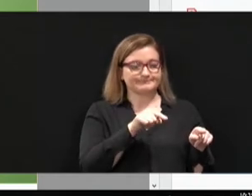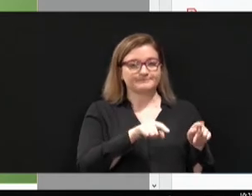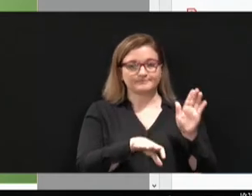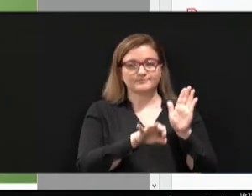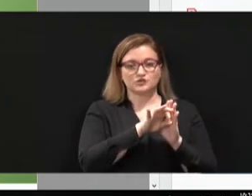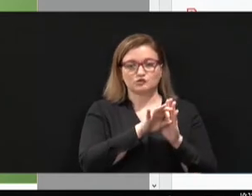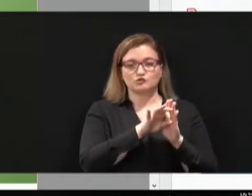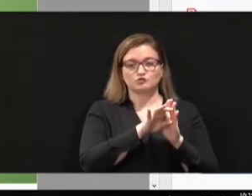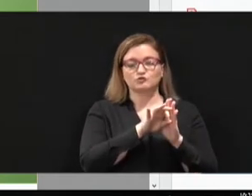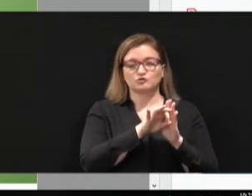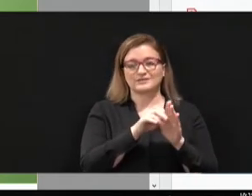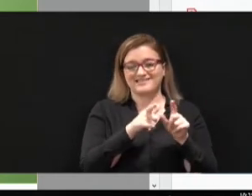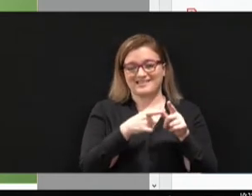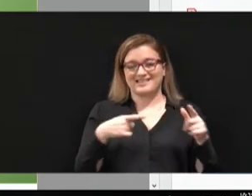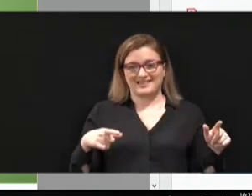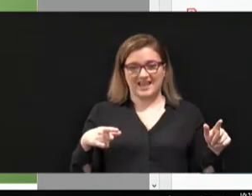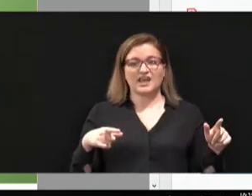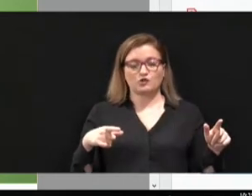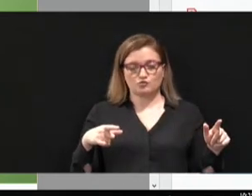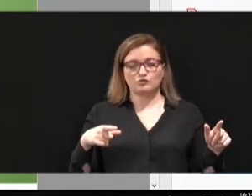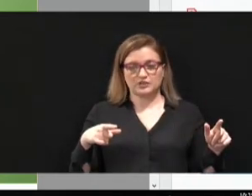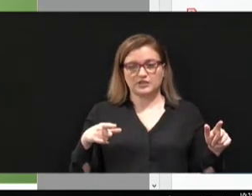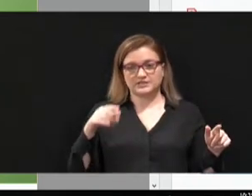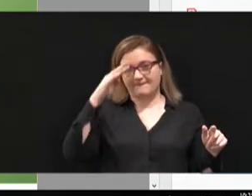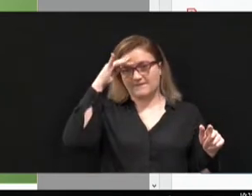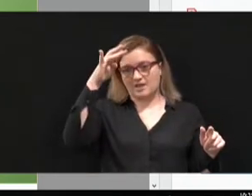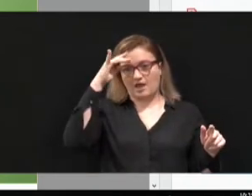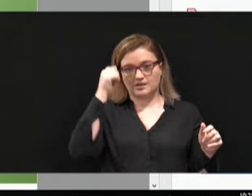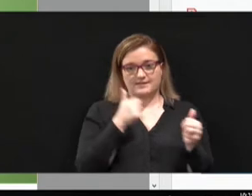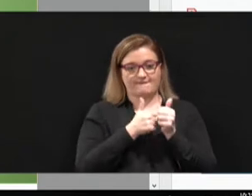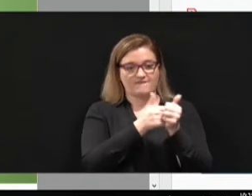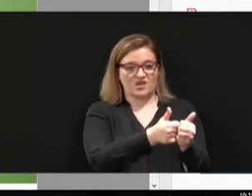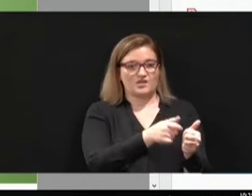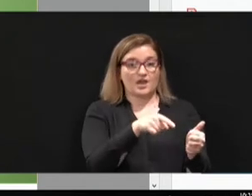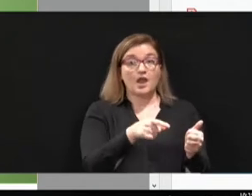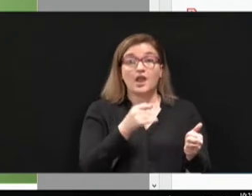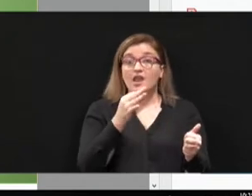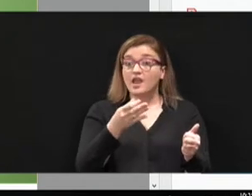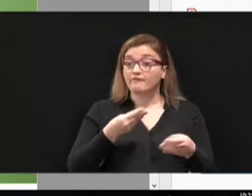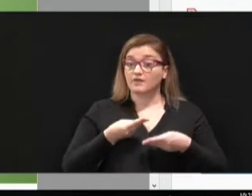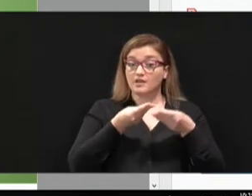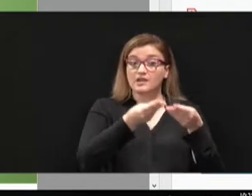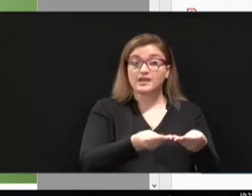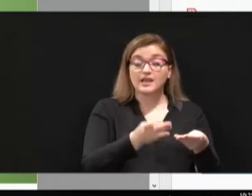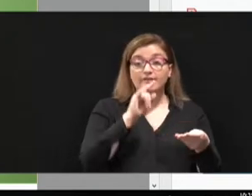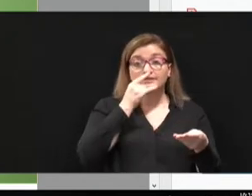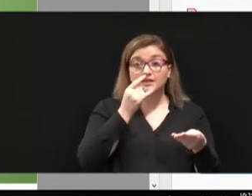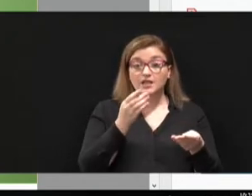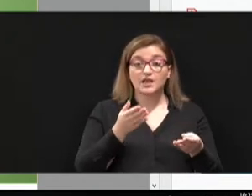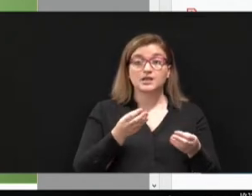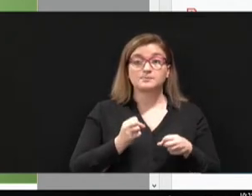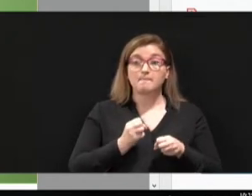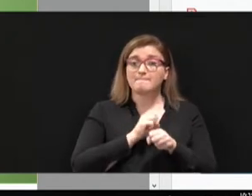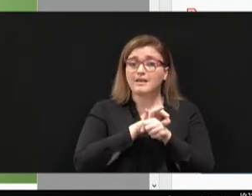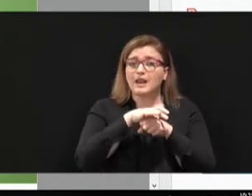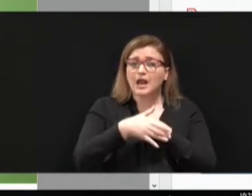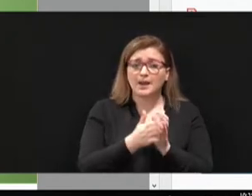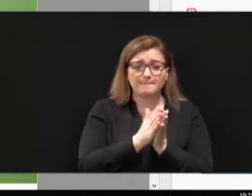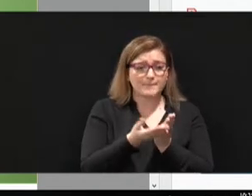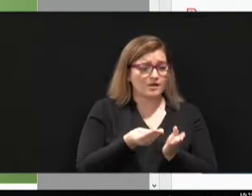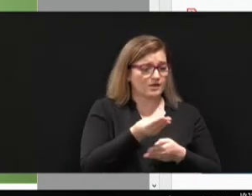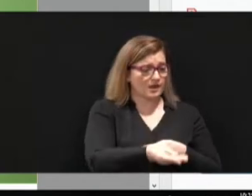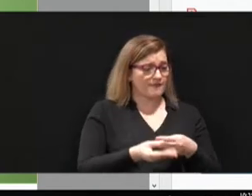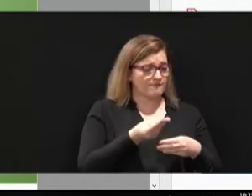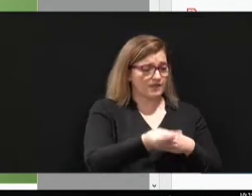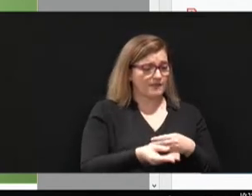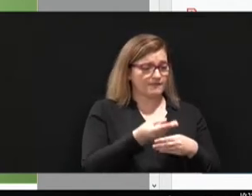philosophy, which is if we just immerse the children in enough books, someday they'll learn how to read. And that